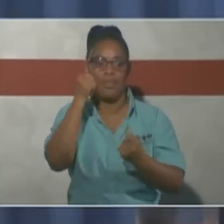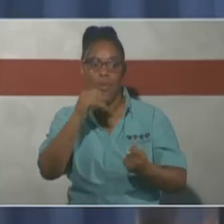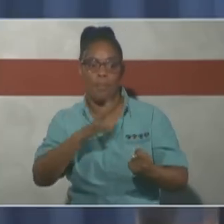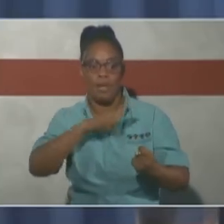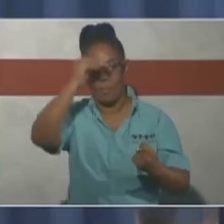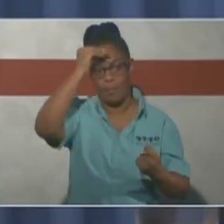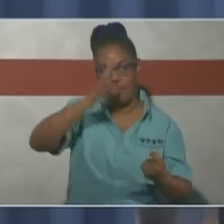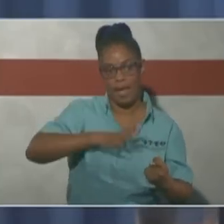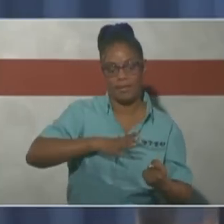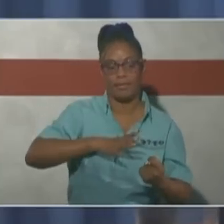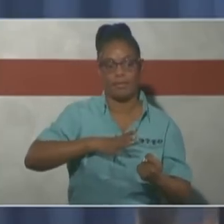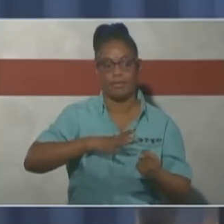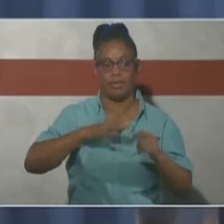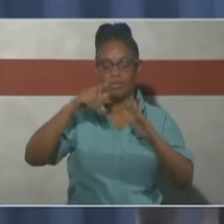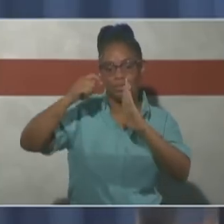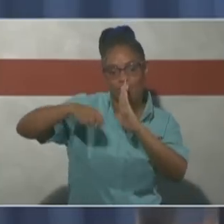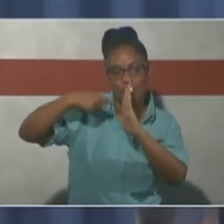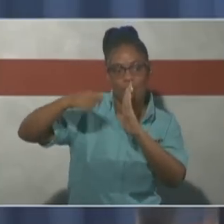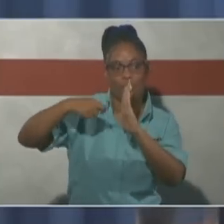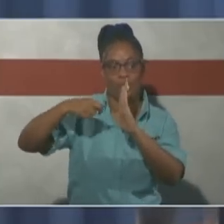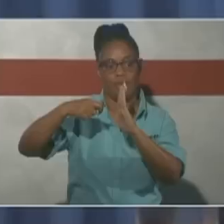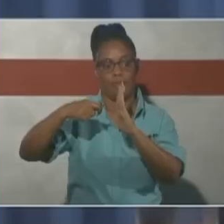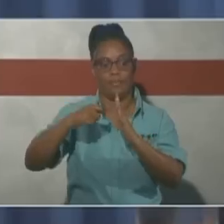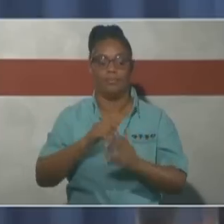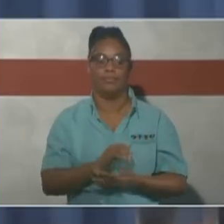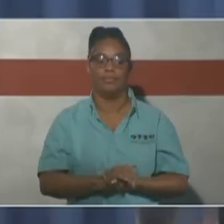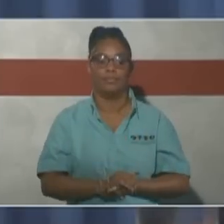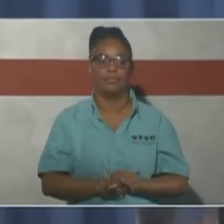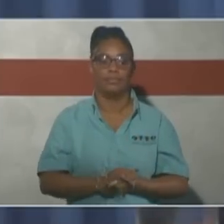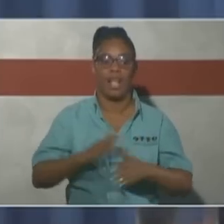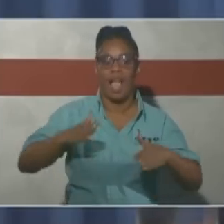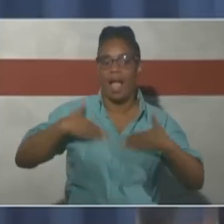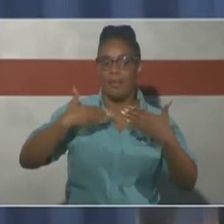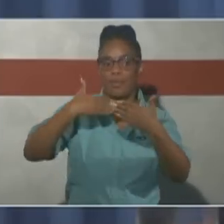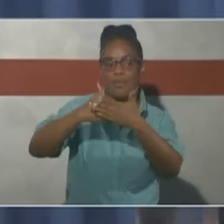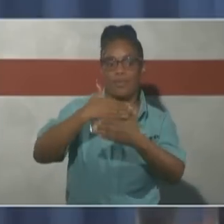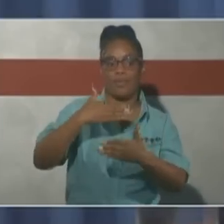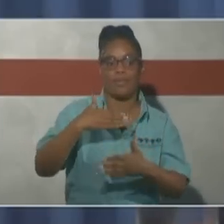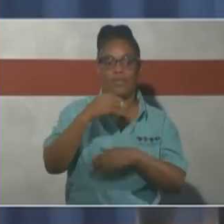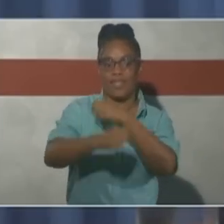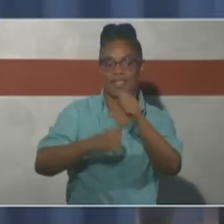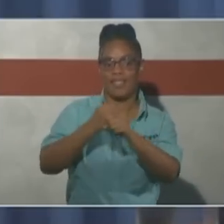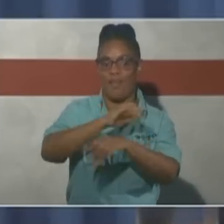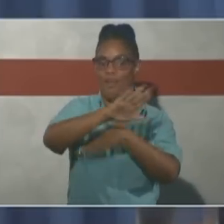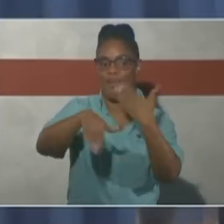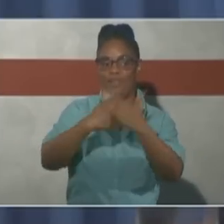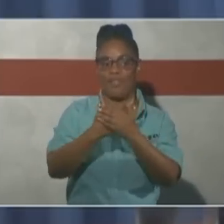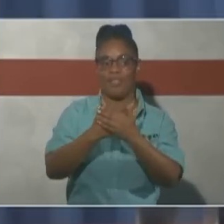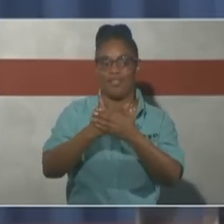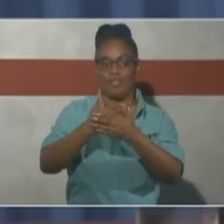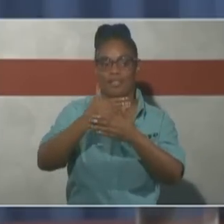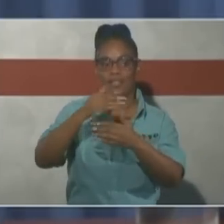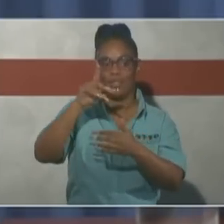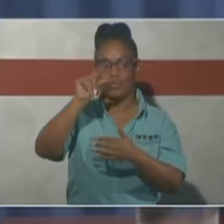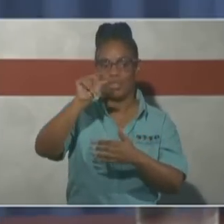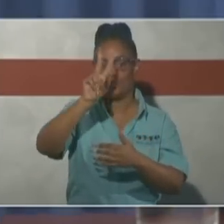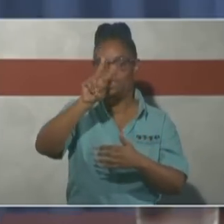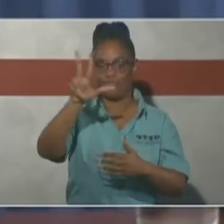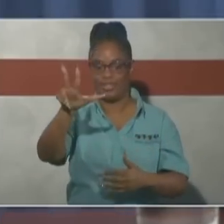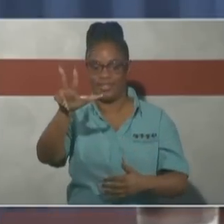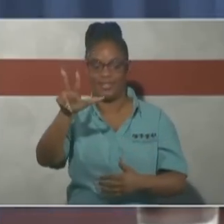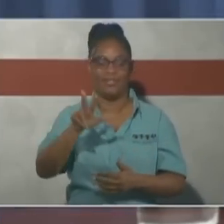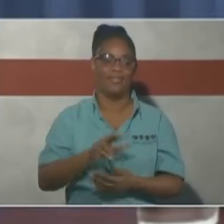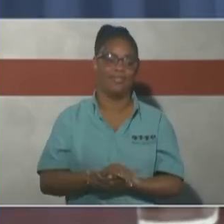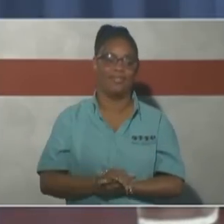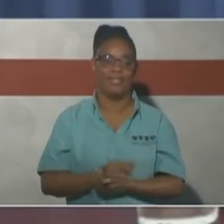Minister, fellow Cabinet colleagues, members of the medical team, members of the media, ladies and gentlemen, good morning and Happy